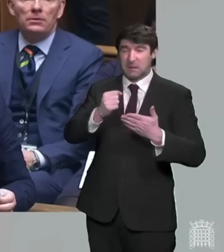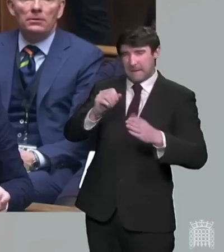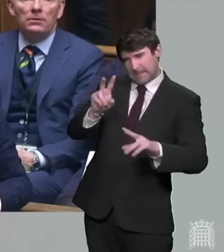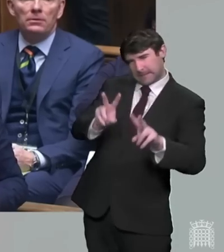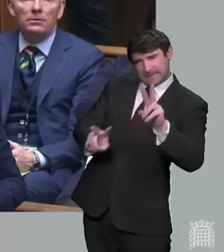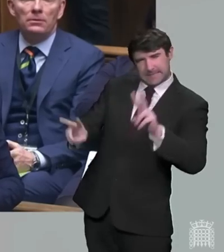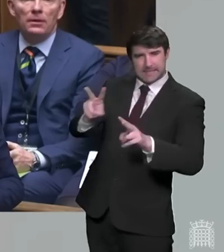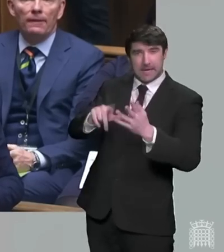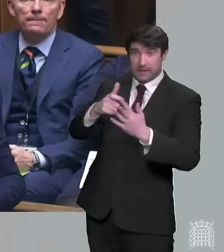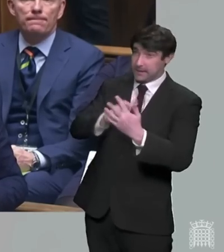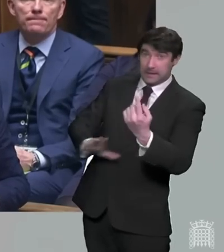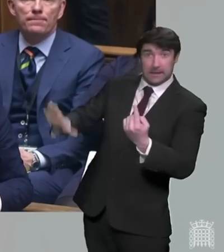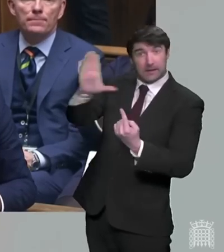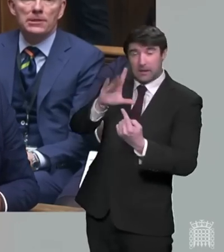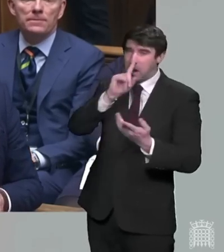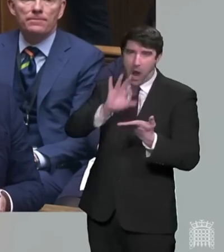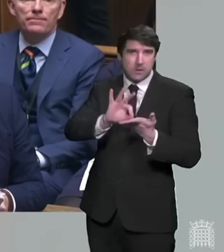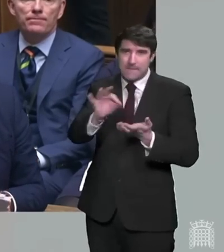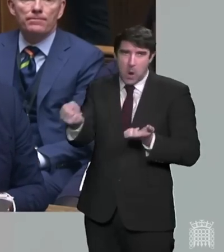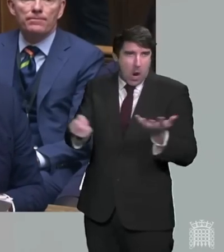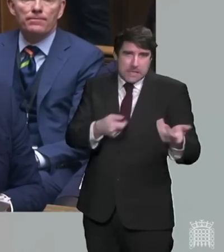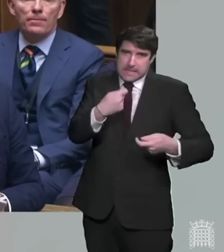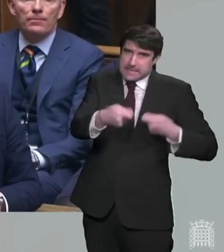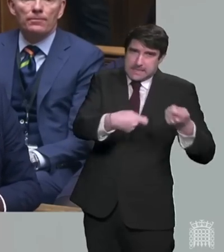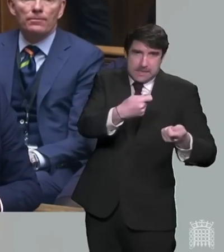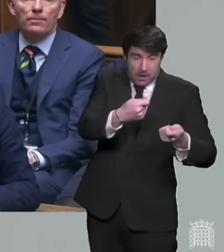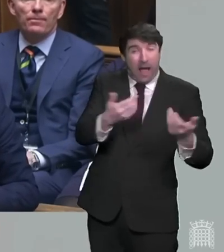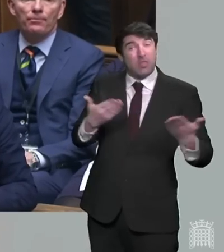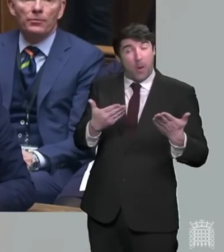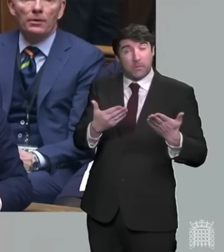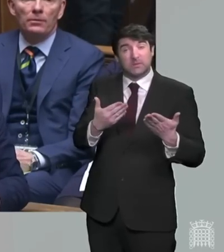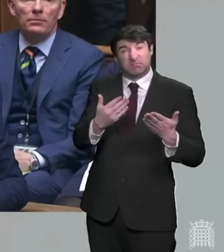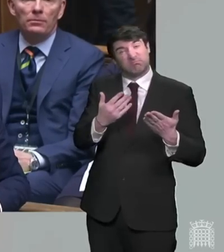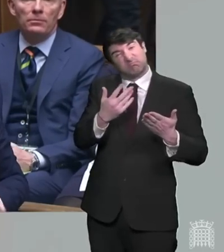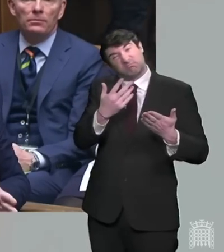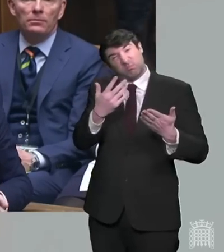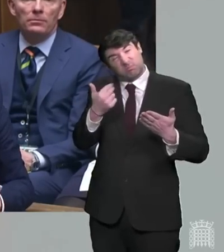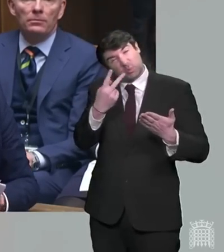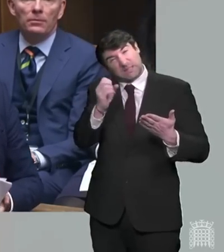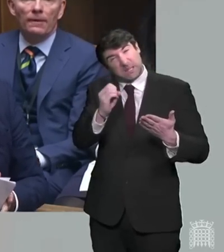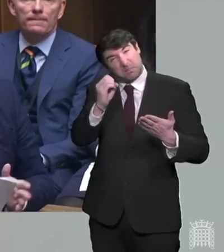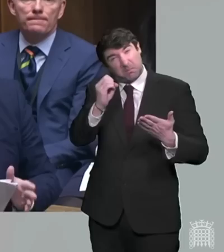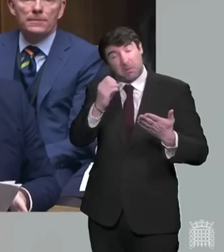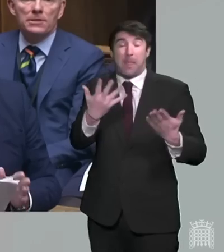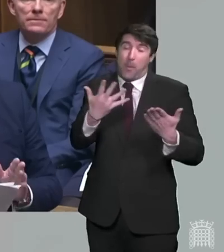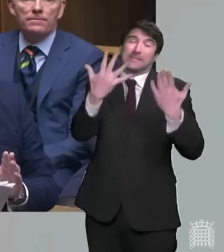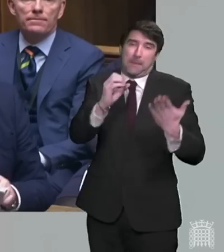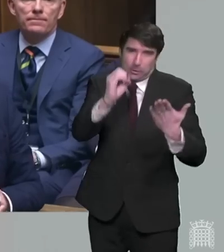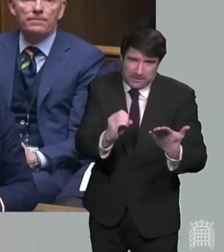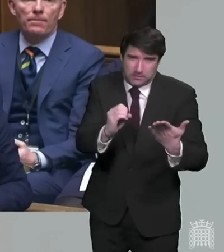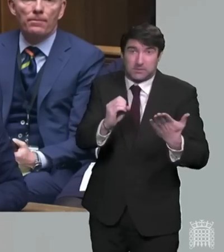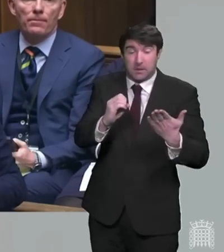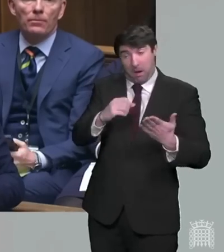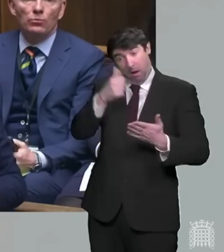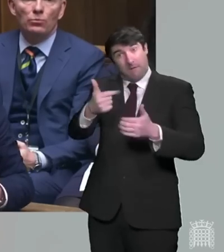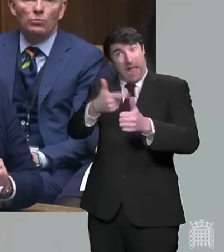will double from 1 in 10 to 1 in 5 from April. Labour, Mr. Speaker, has a plan to help struggling families right across the country